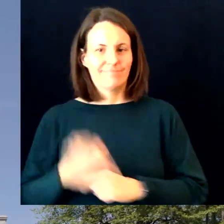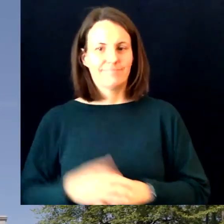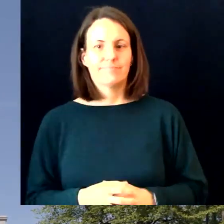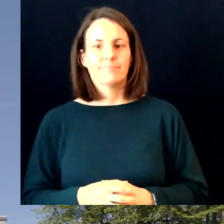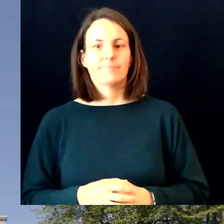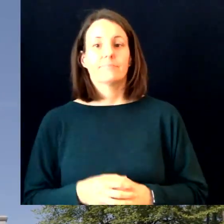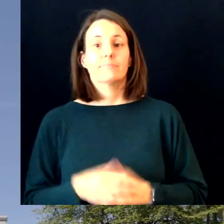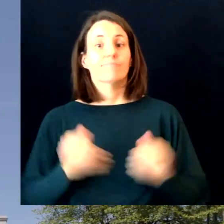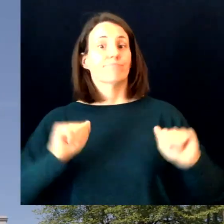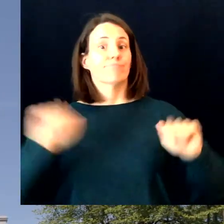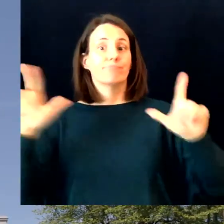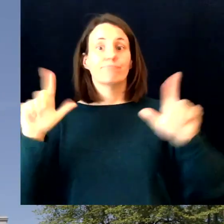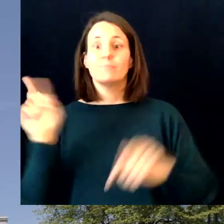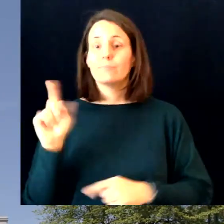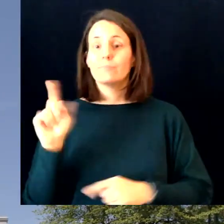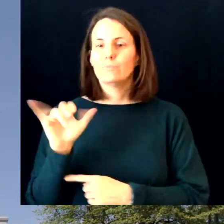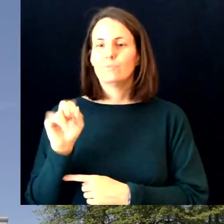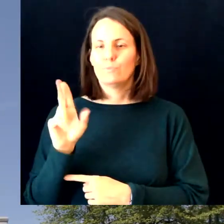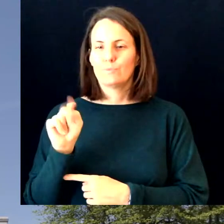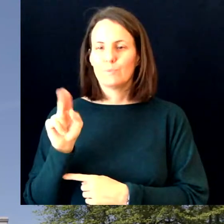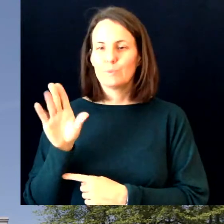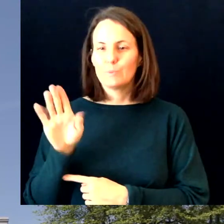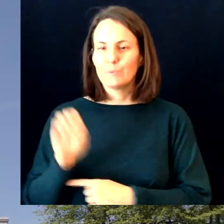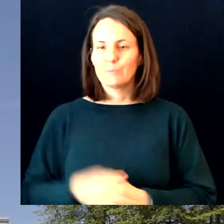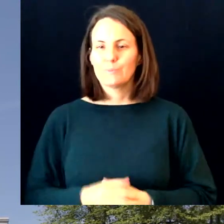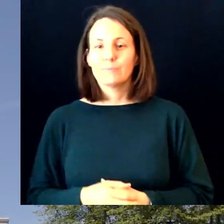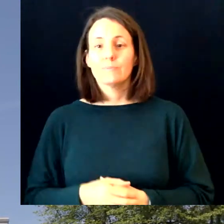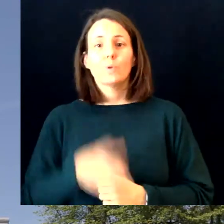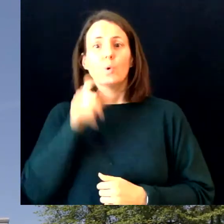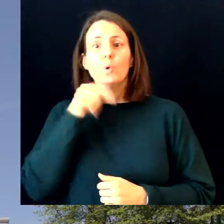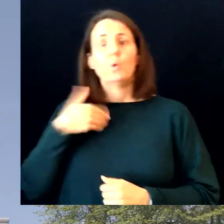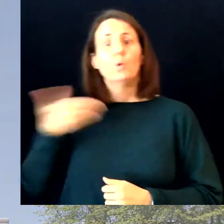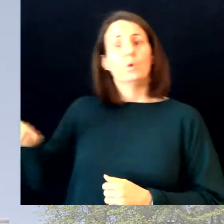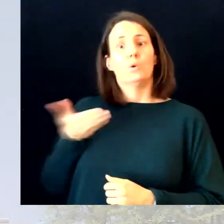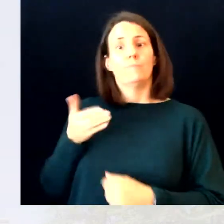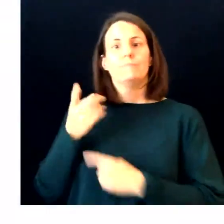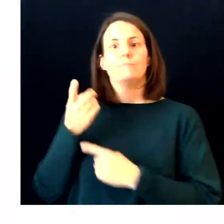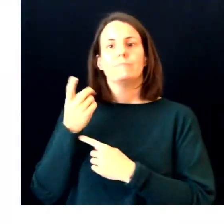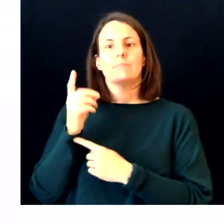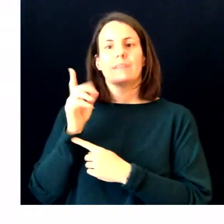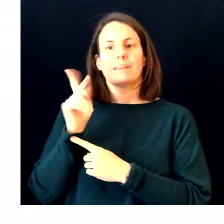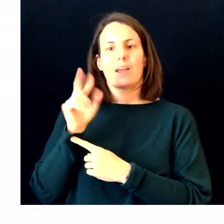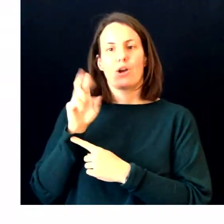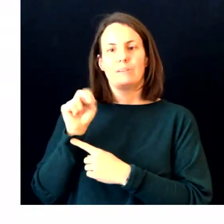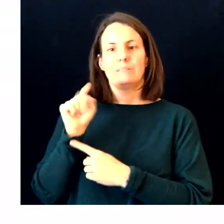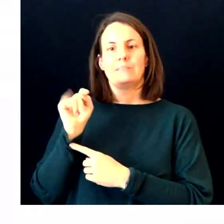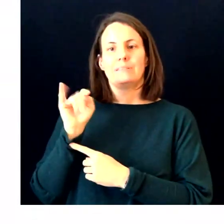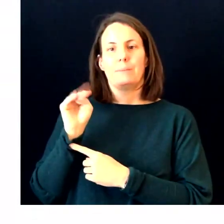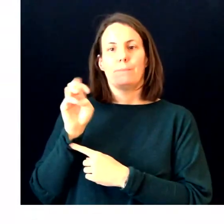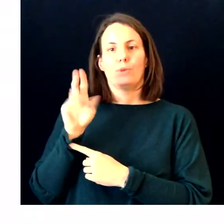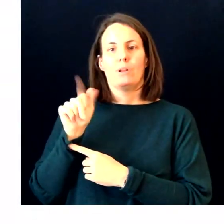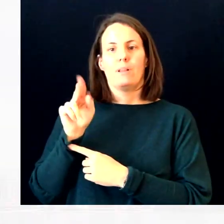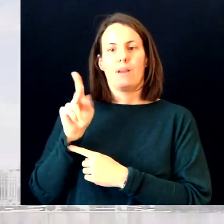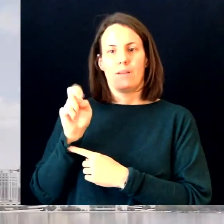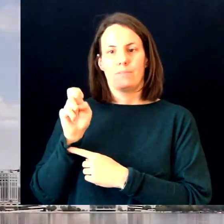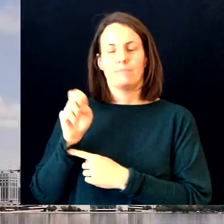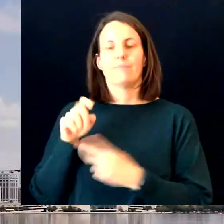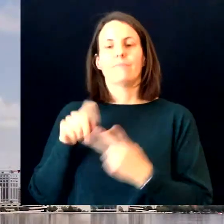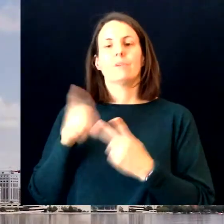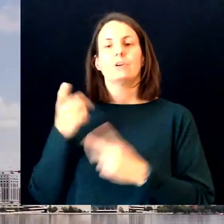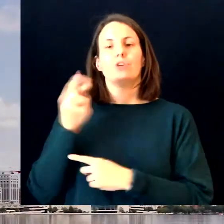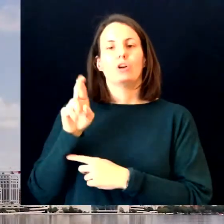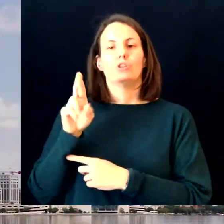are DHS Secretary Designee Karen Timberlake, Dr. Ryan Westergaard, the Chief Medical Officer in the DHS Bureau of